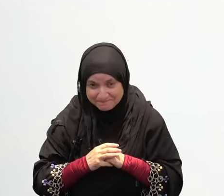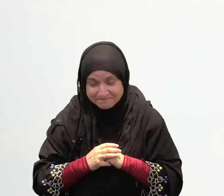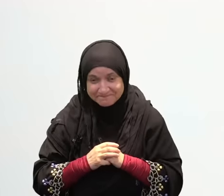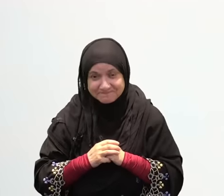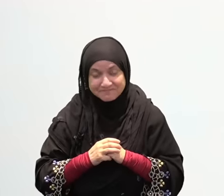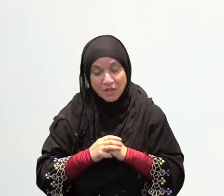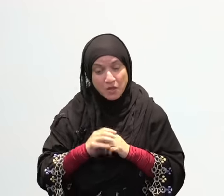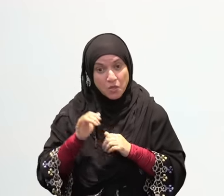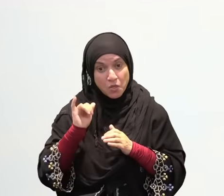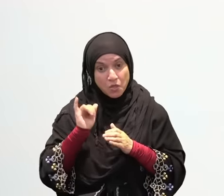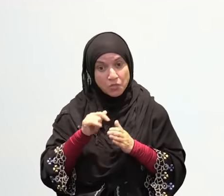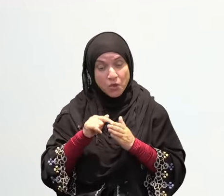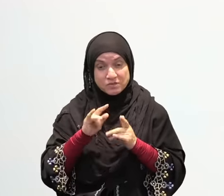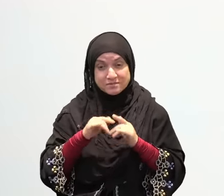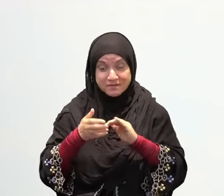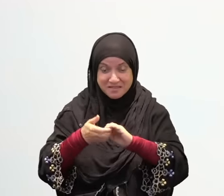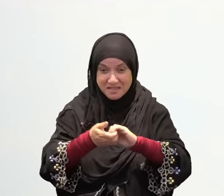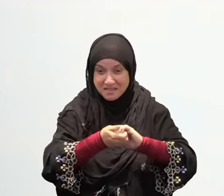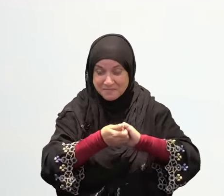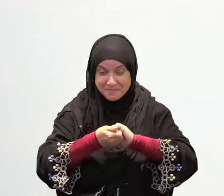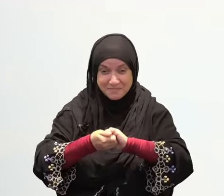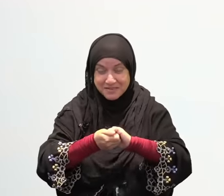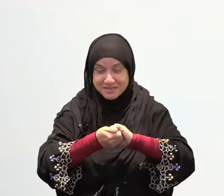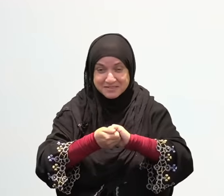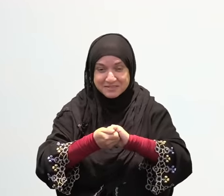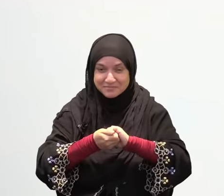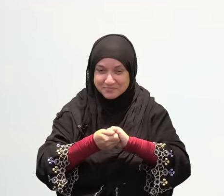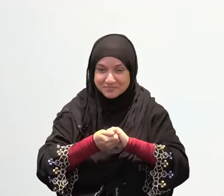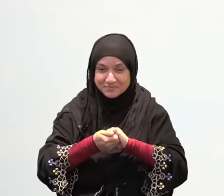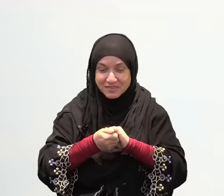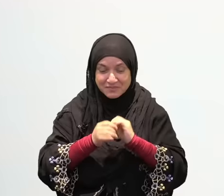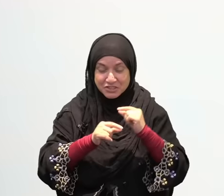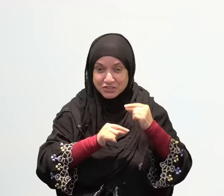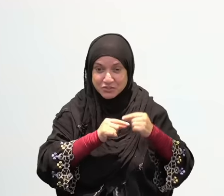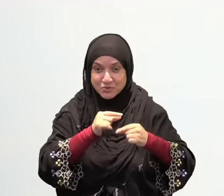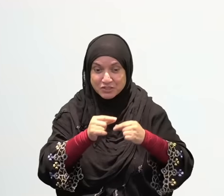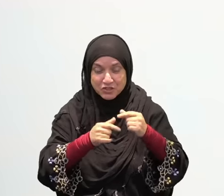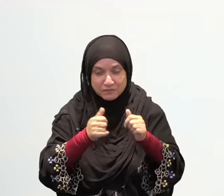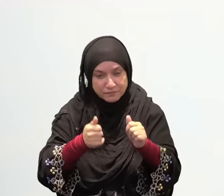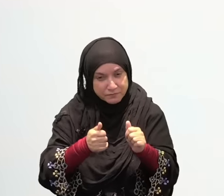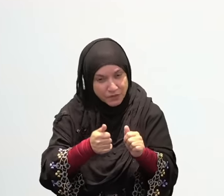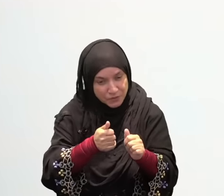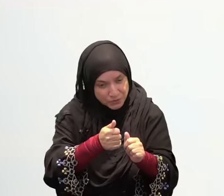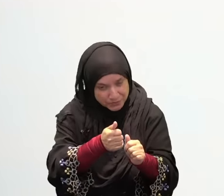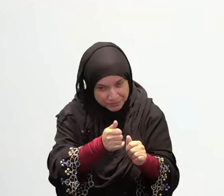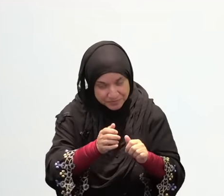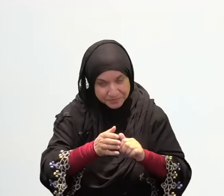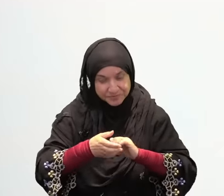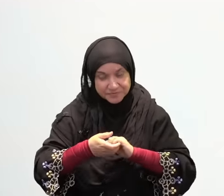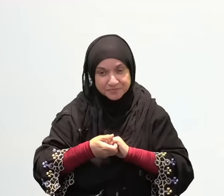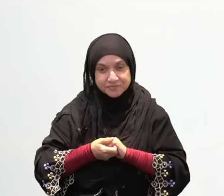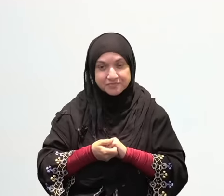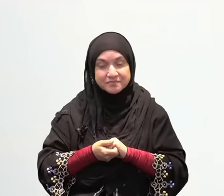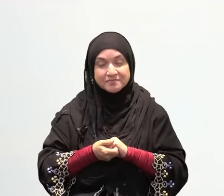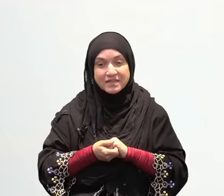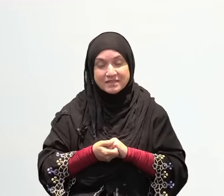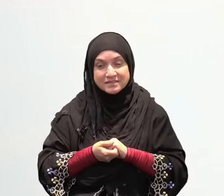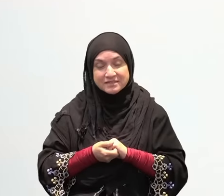We ask Allah subhanahu wa ta'ala to make us amongst them. Allahumma ameen. Dear brothers and sisters, if it was the end of